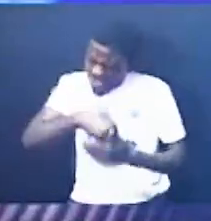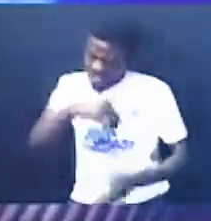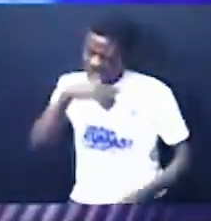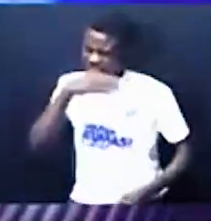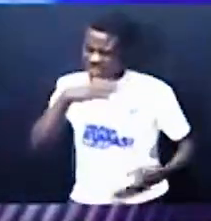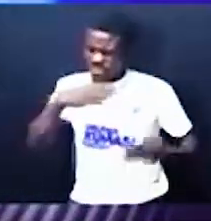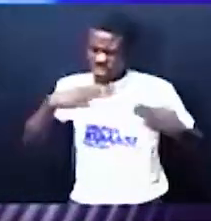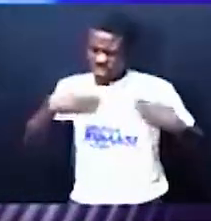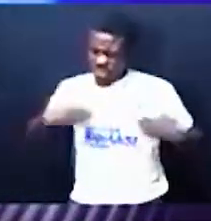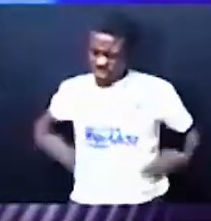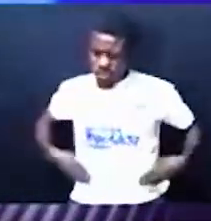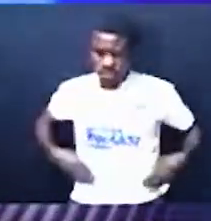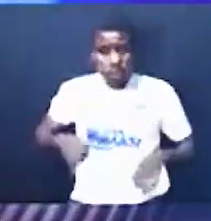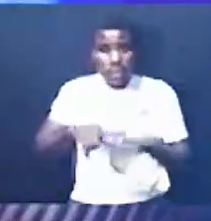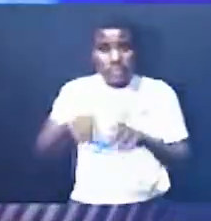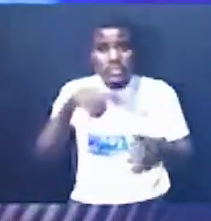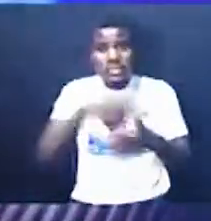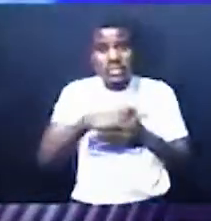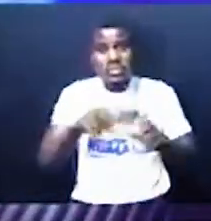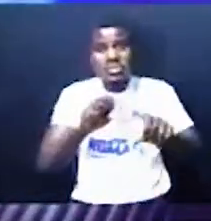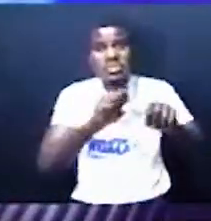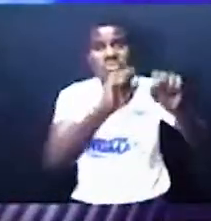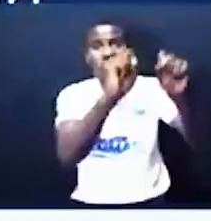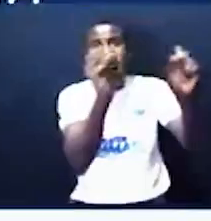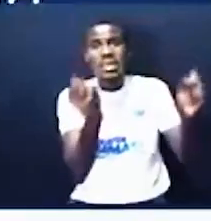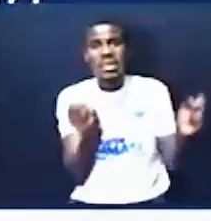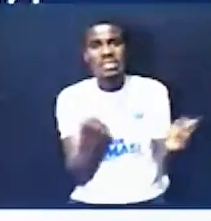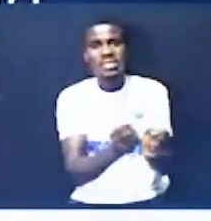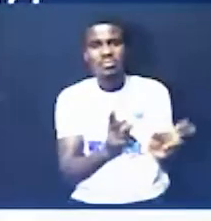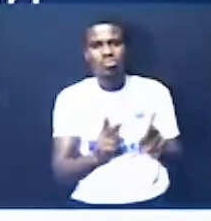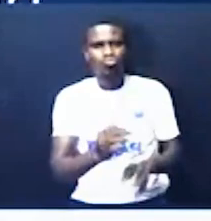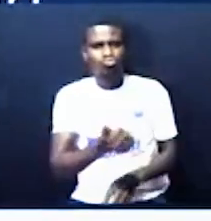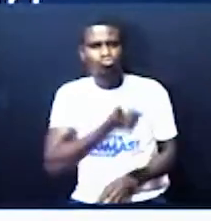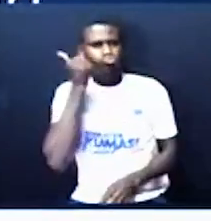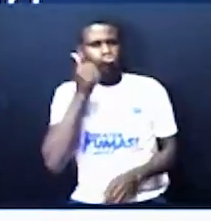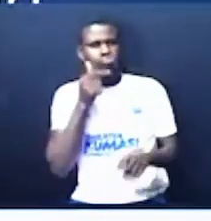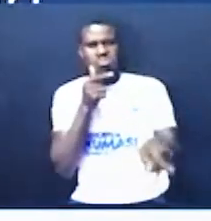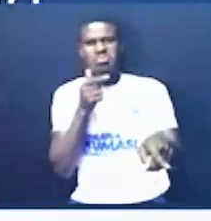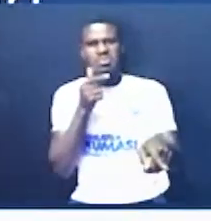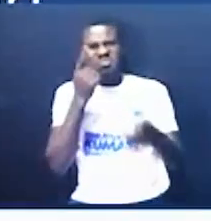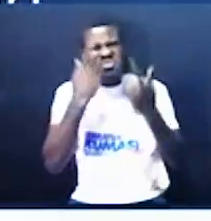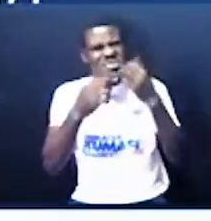also socially a reject. On account of her condition.